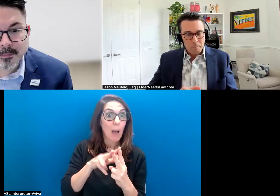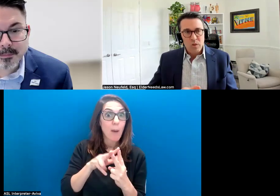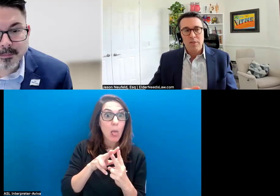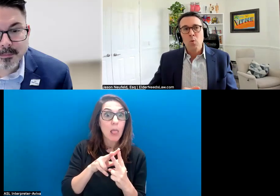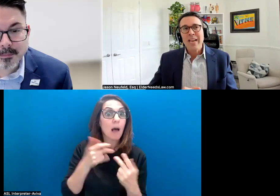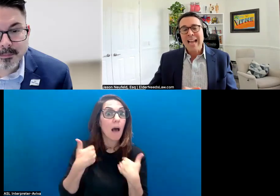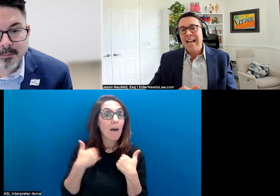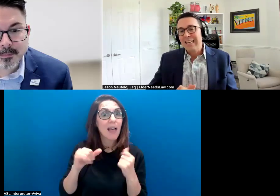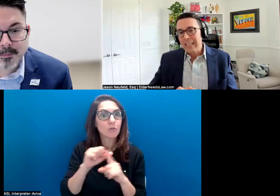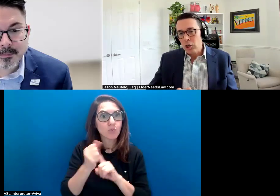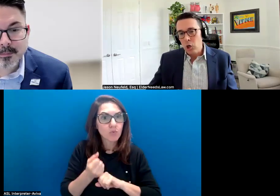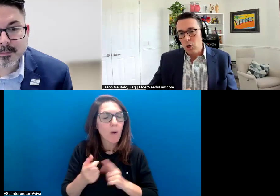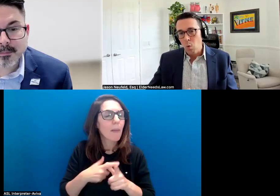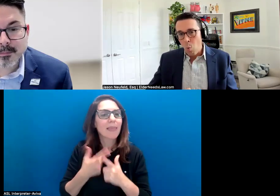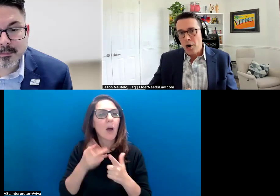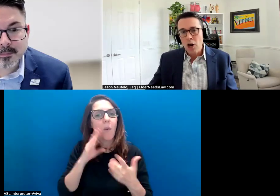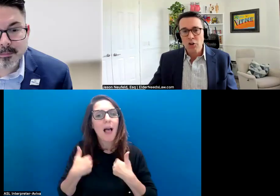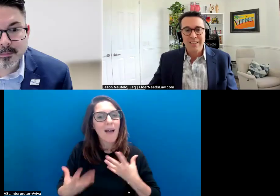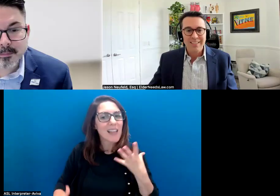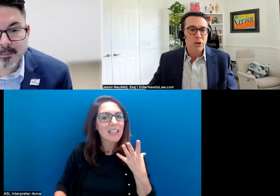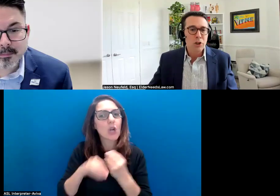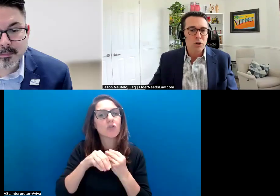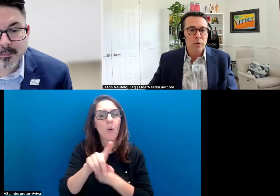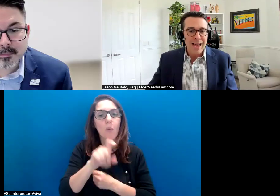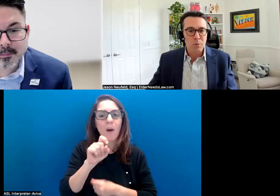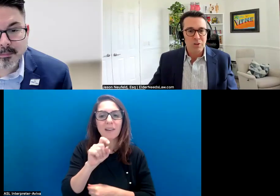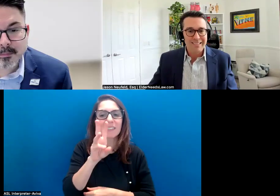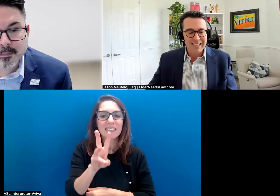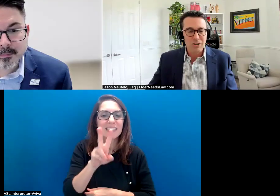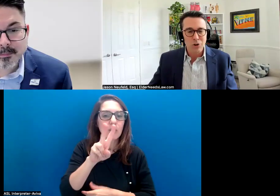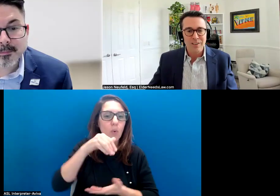situation, then we get an additional